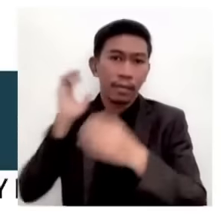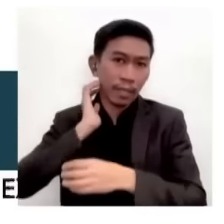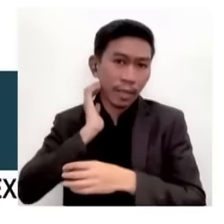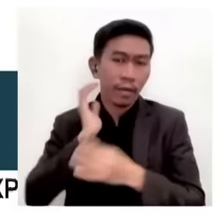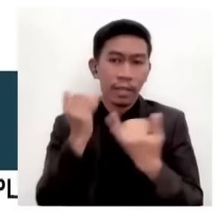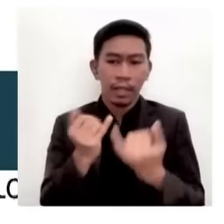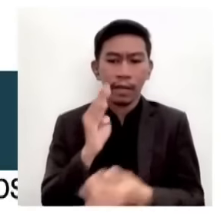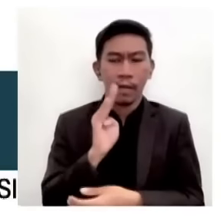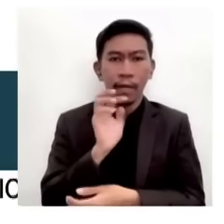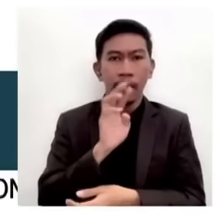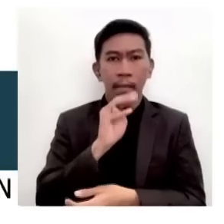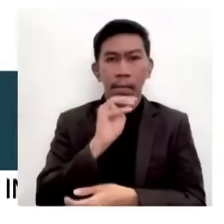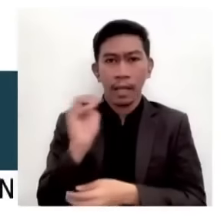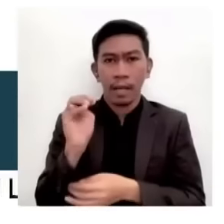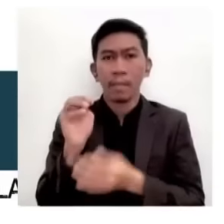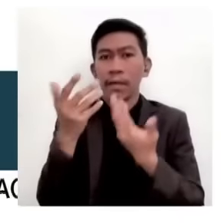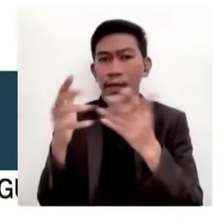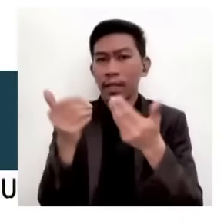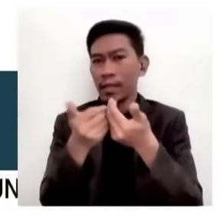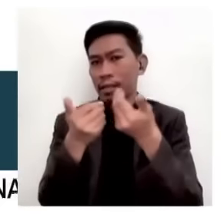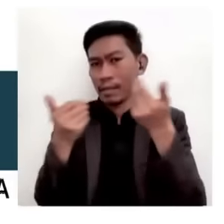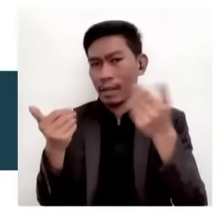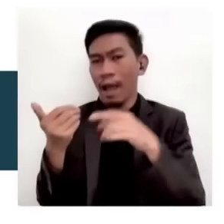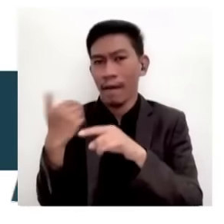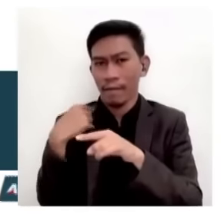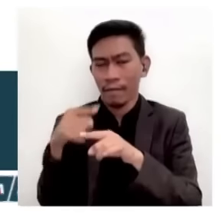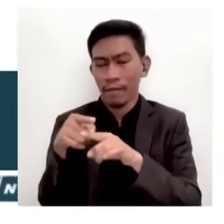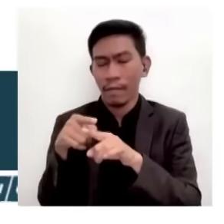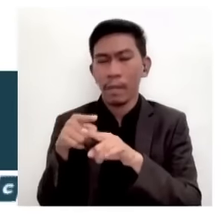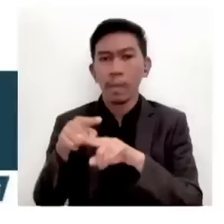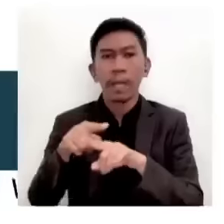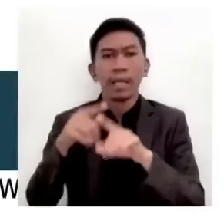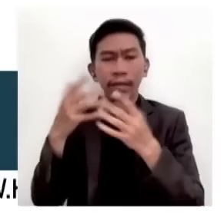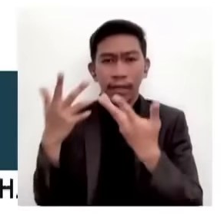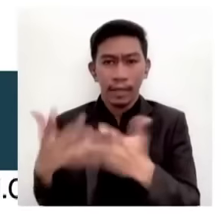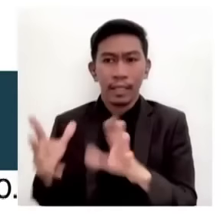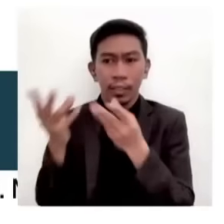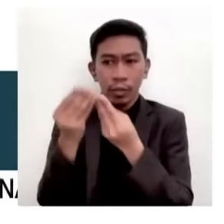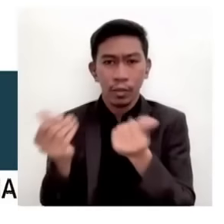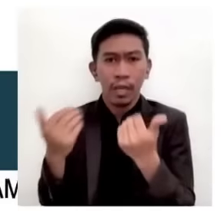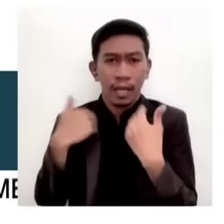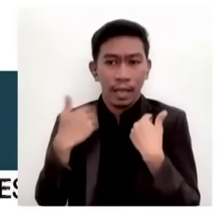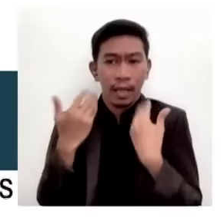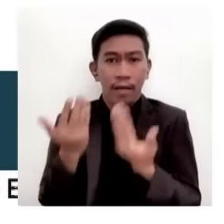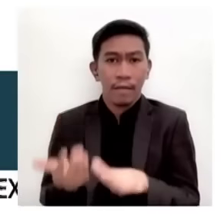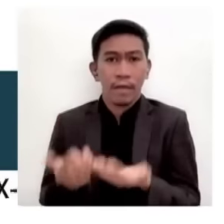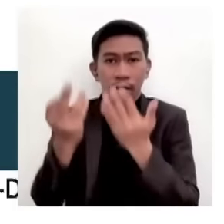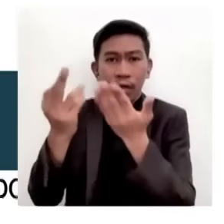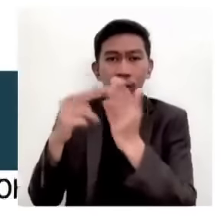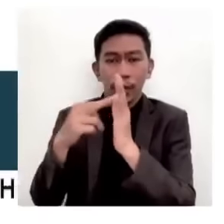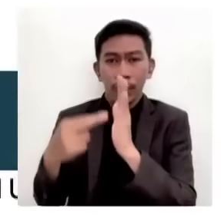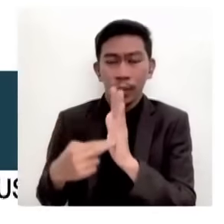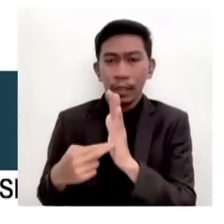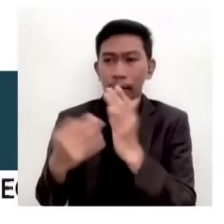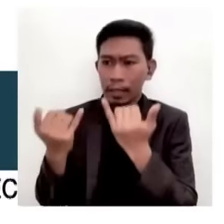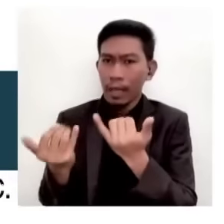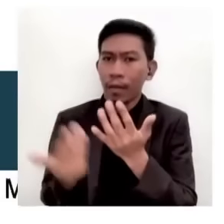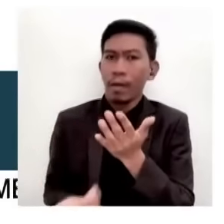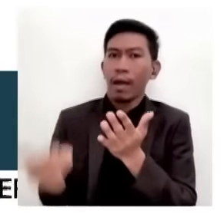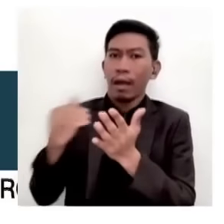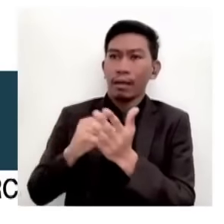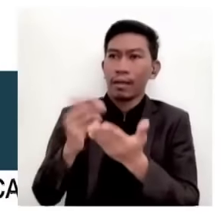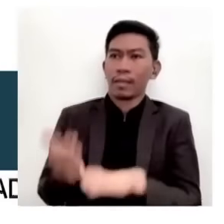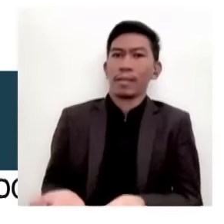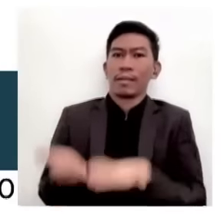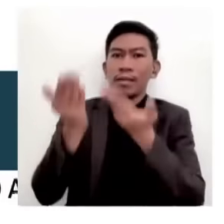It's been solved. There's been a resolution. And yet here you are stirring things up again. Yan po ang pananaw ng